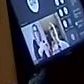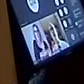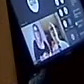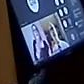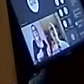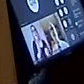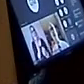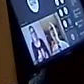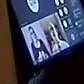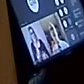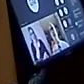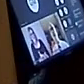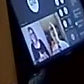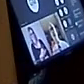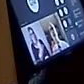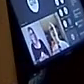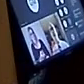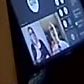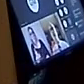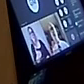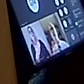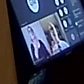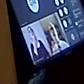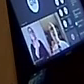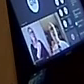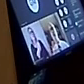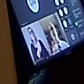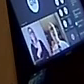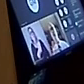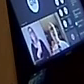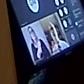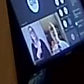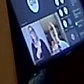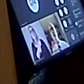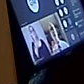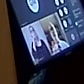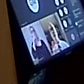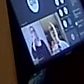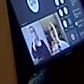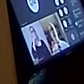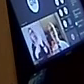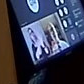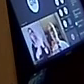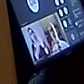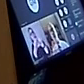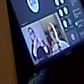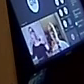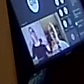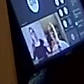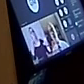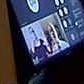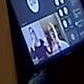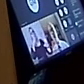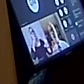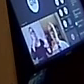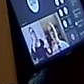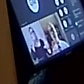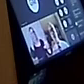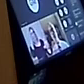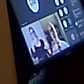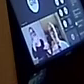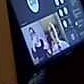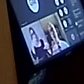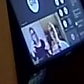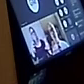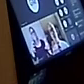Yes, thank you, Convener. We'll put up the usual spreadsheet. I will remove what we're